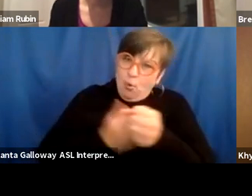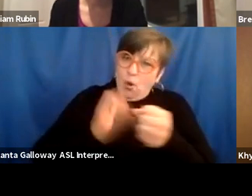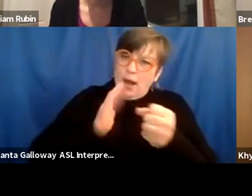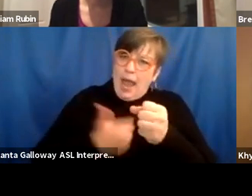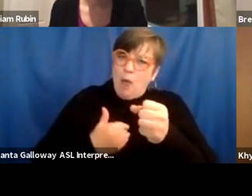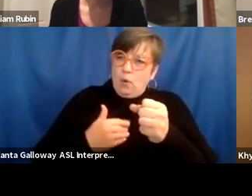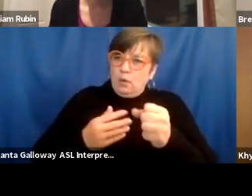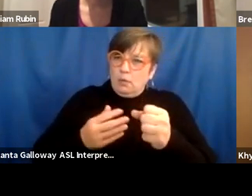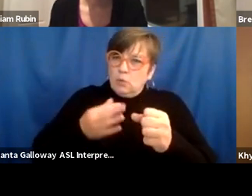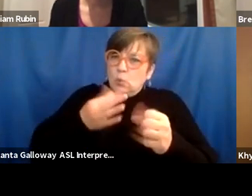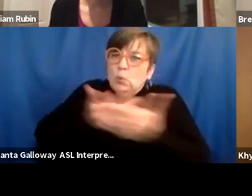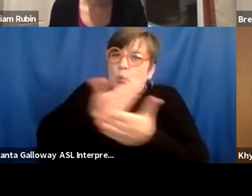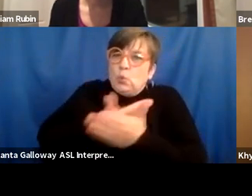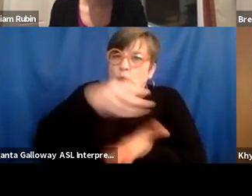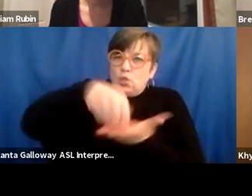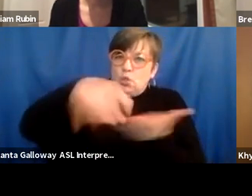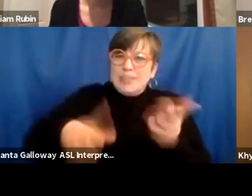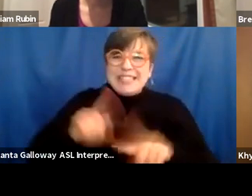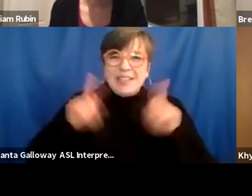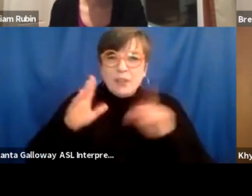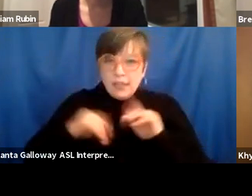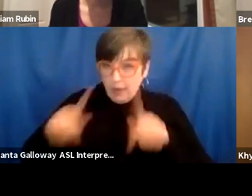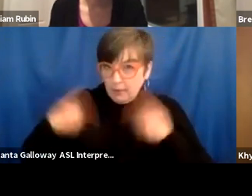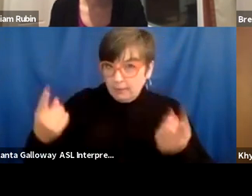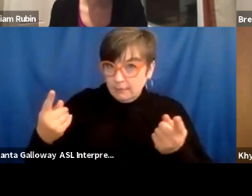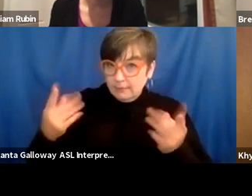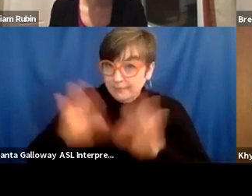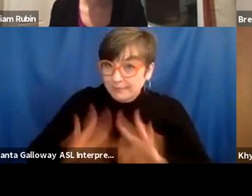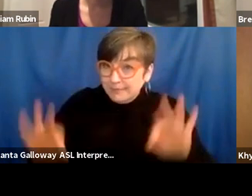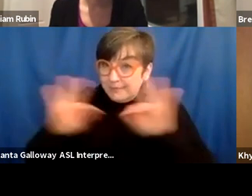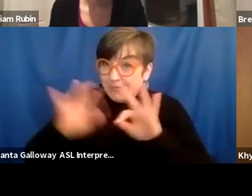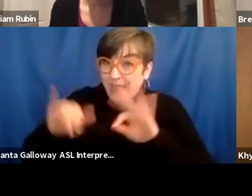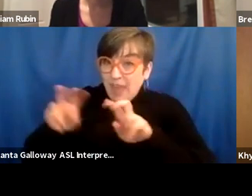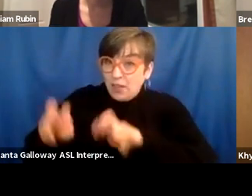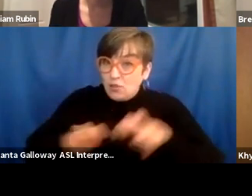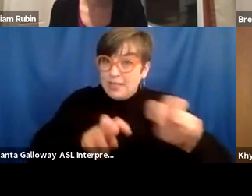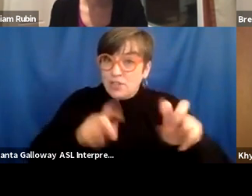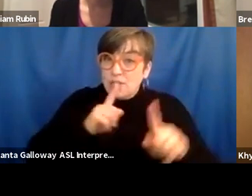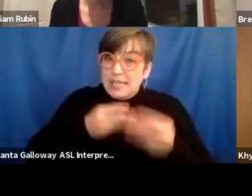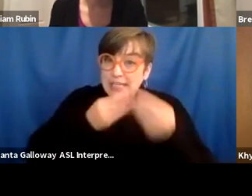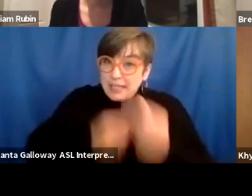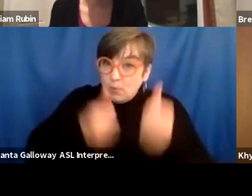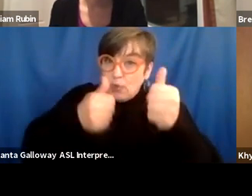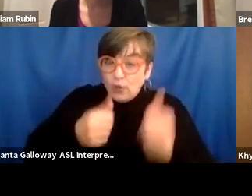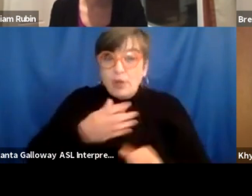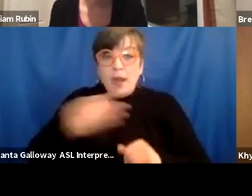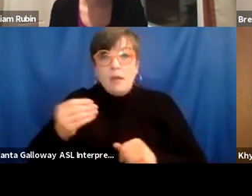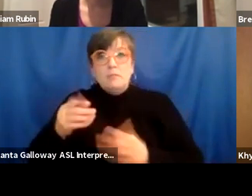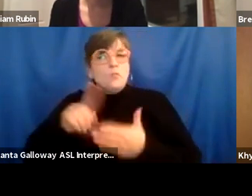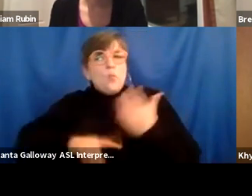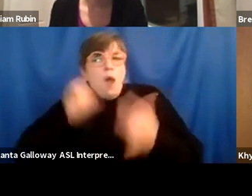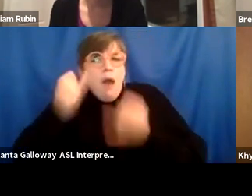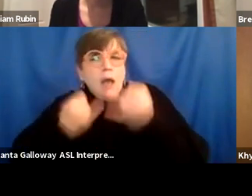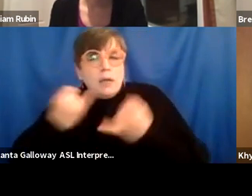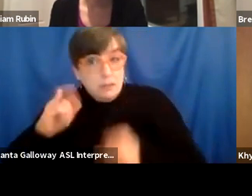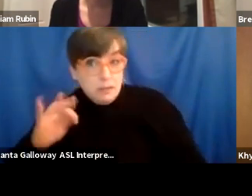incoming students in a different way when it comes to making sure that the transition is much more smoother? And what ideas, if